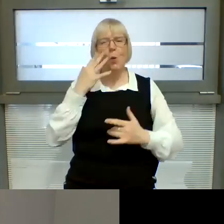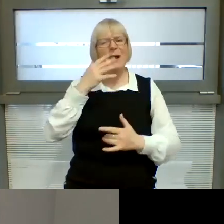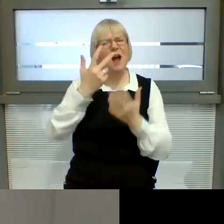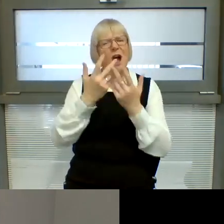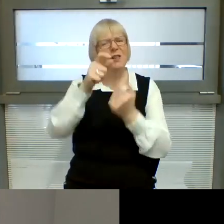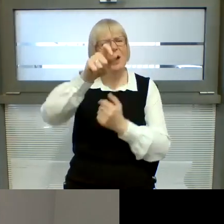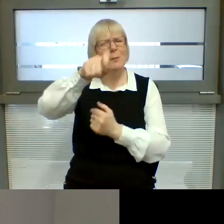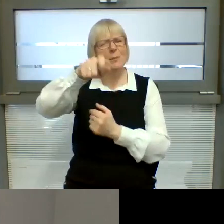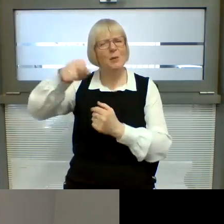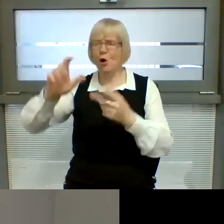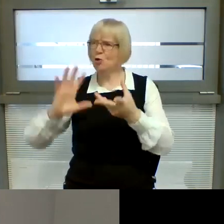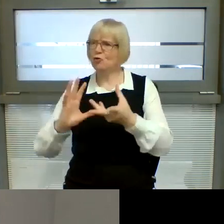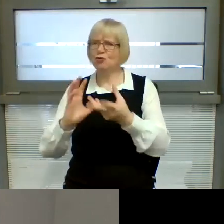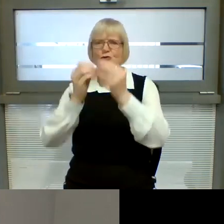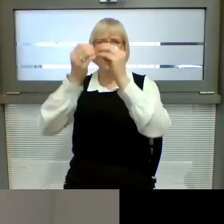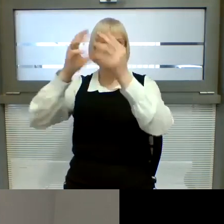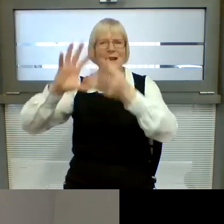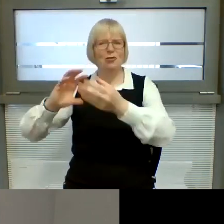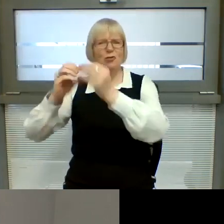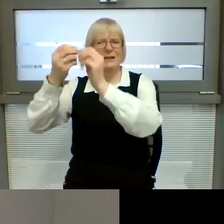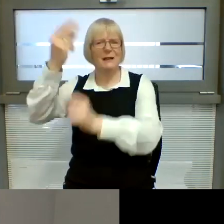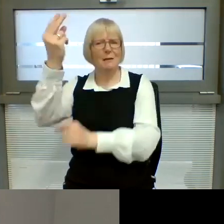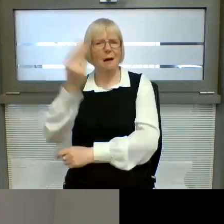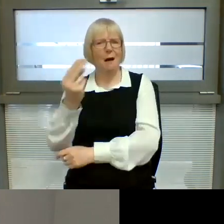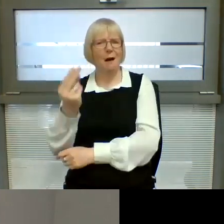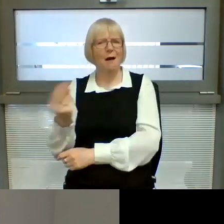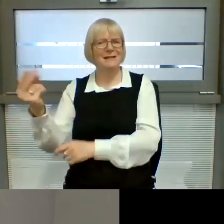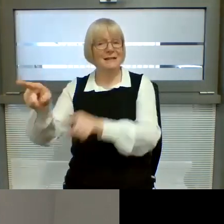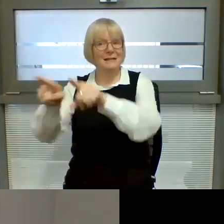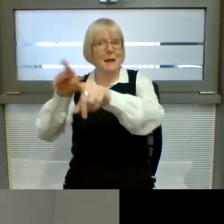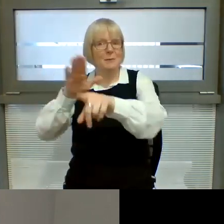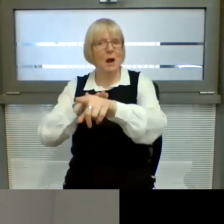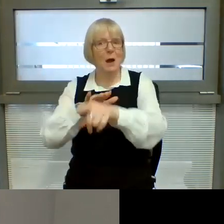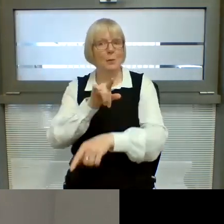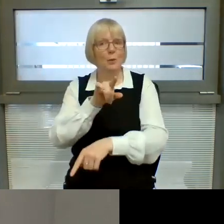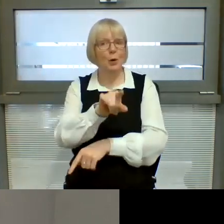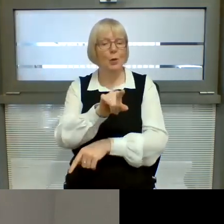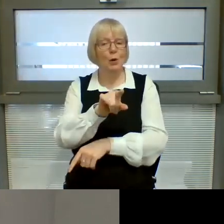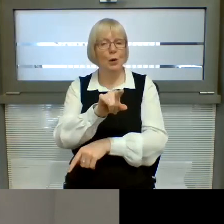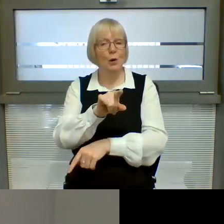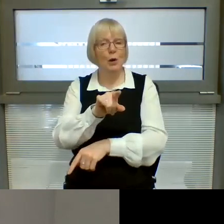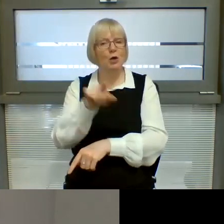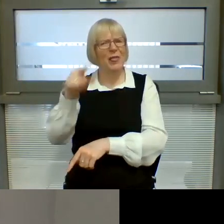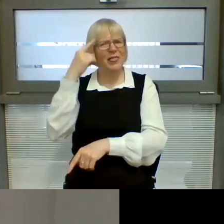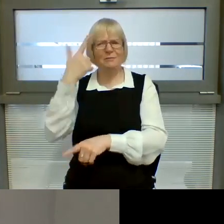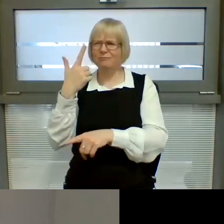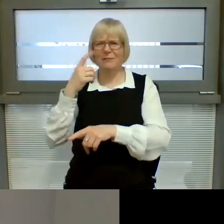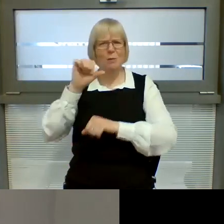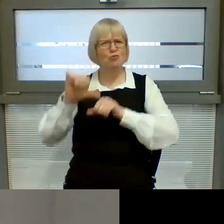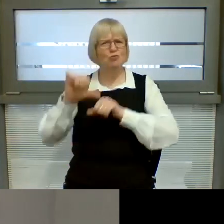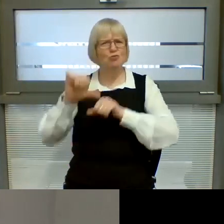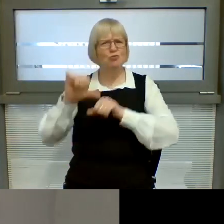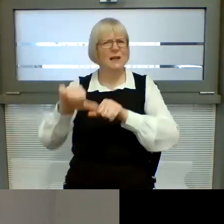that are creating works alongside you, do you get to see that as an ongoing process, or is that